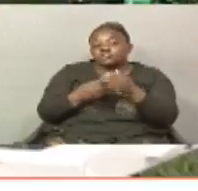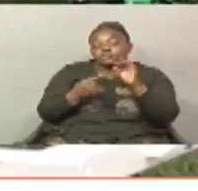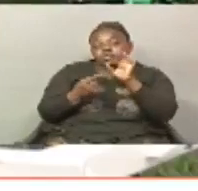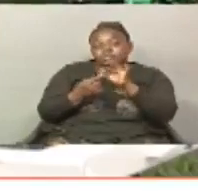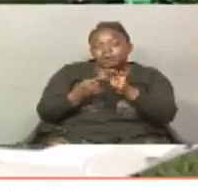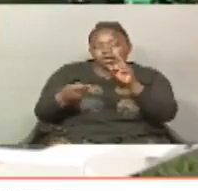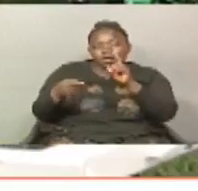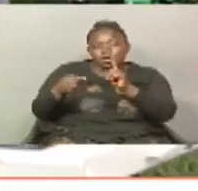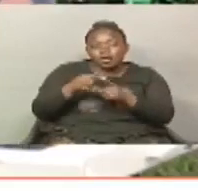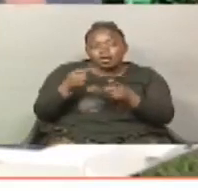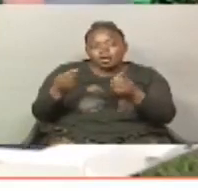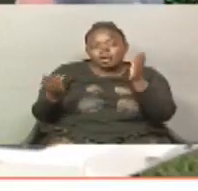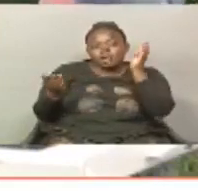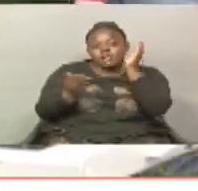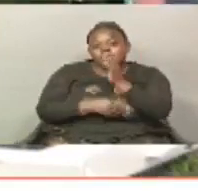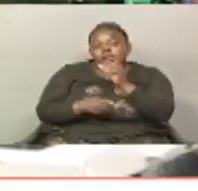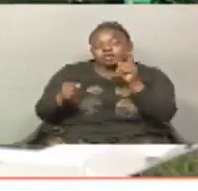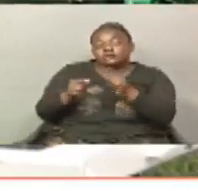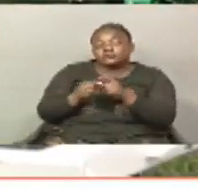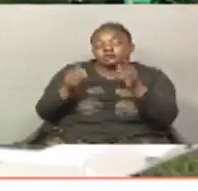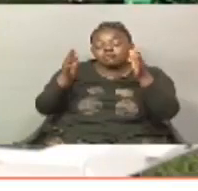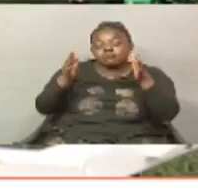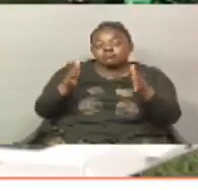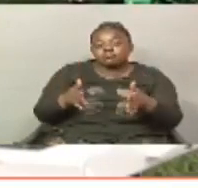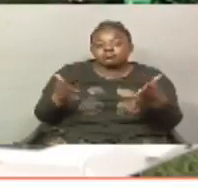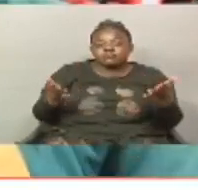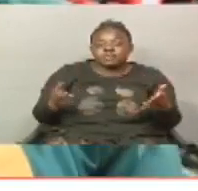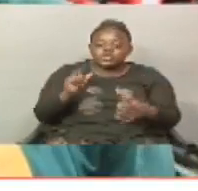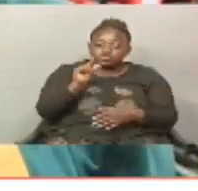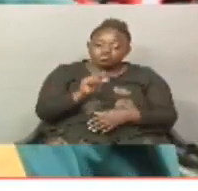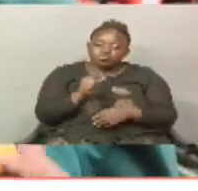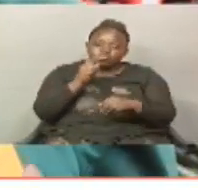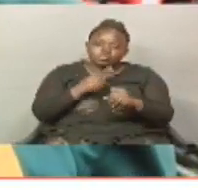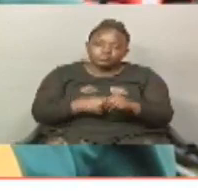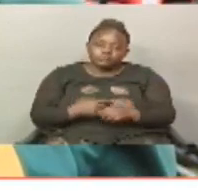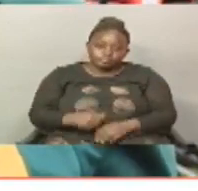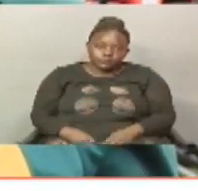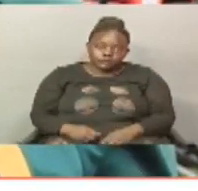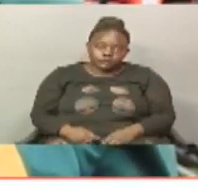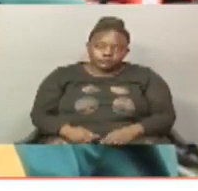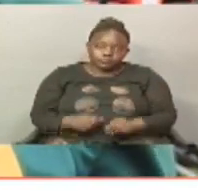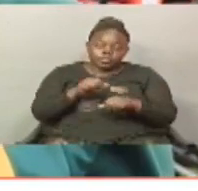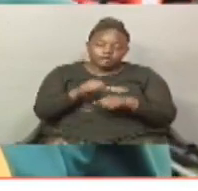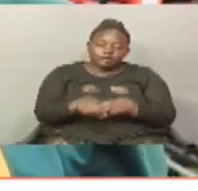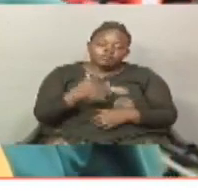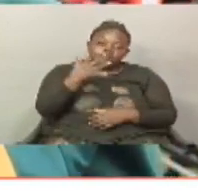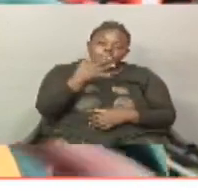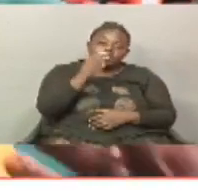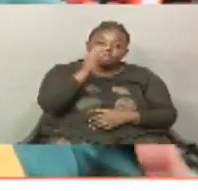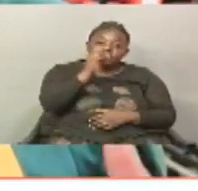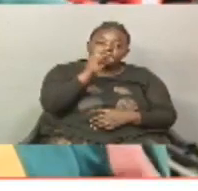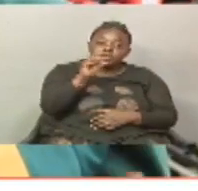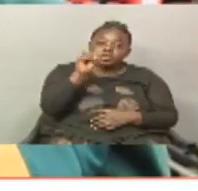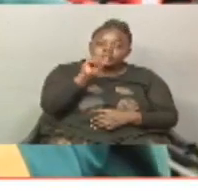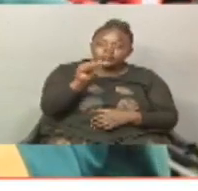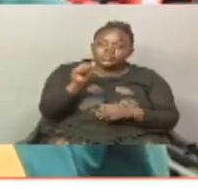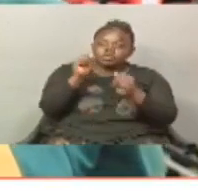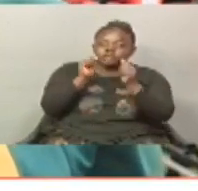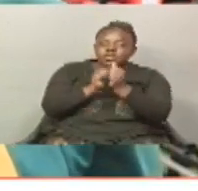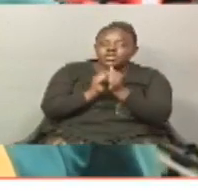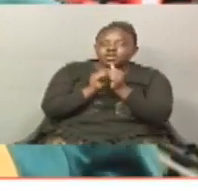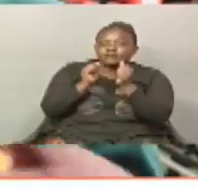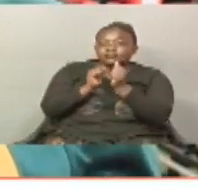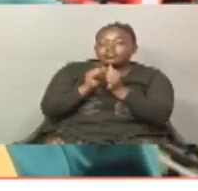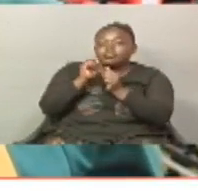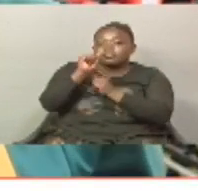ku makungula n'okulima ekitundu ekinene mu kiseera ekitono. Zino ezirima eka nga 5, zirima eka